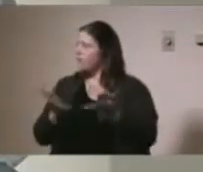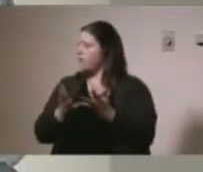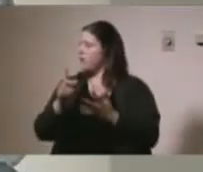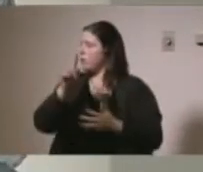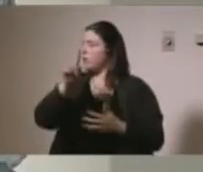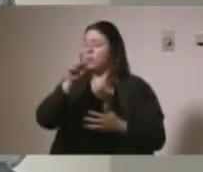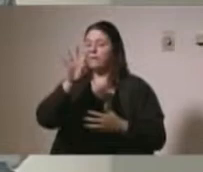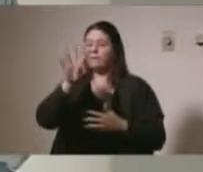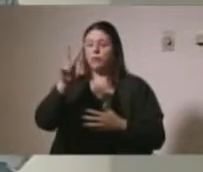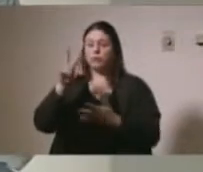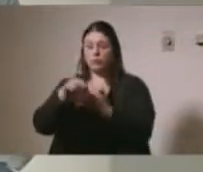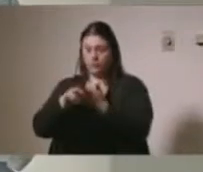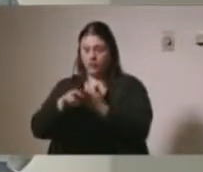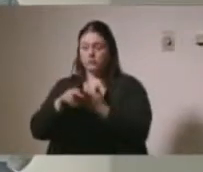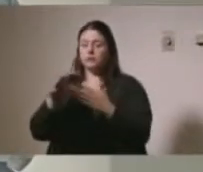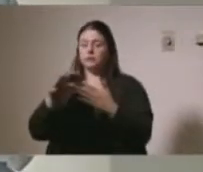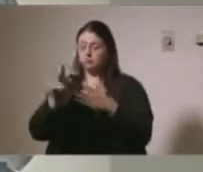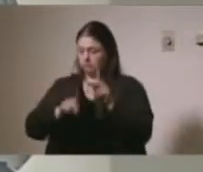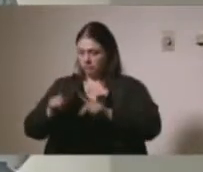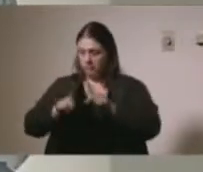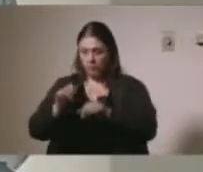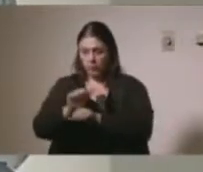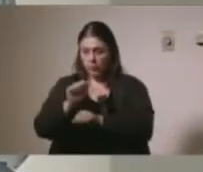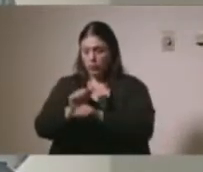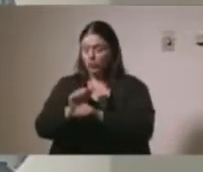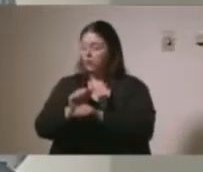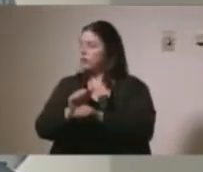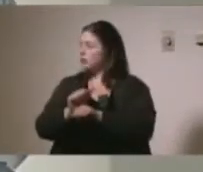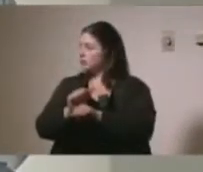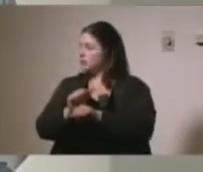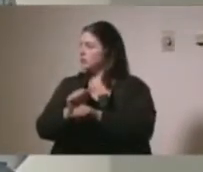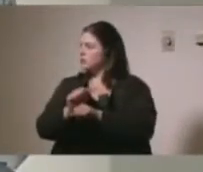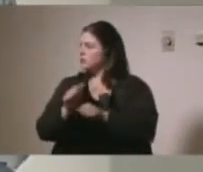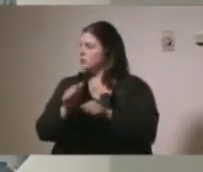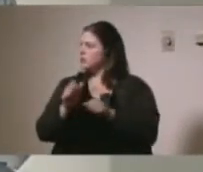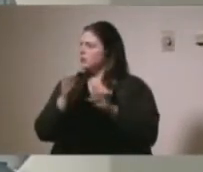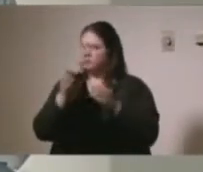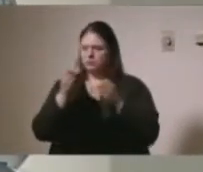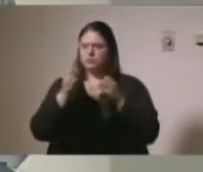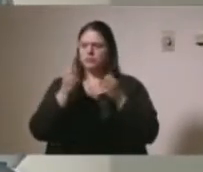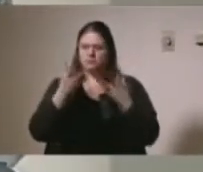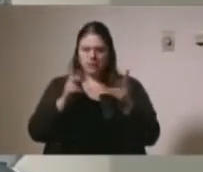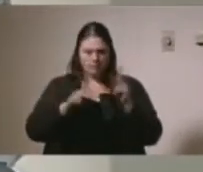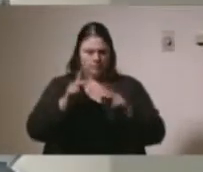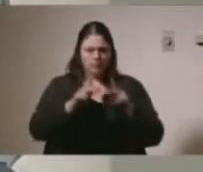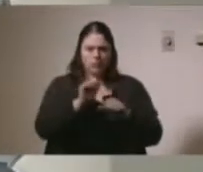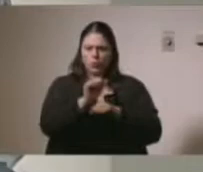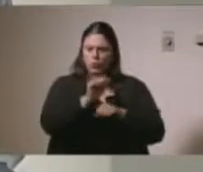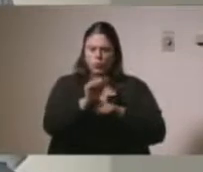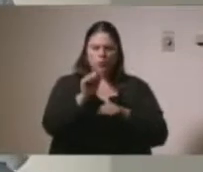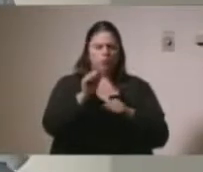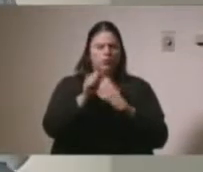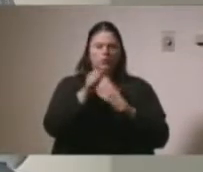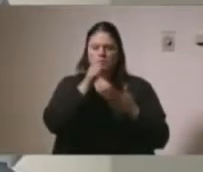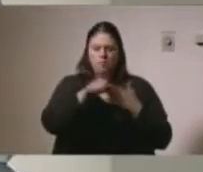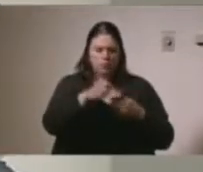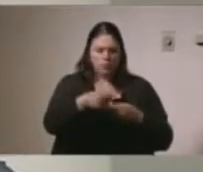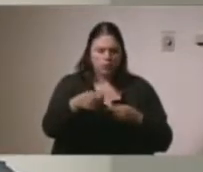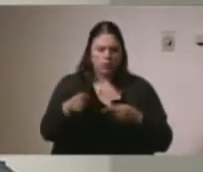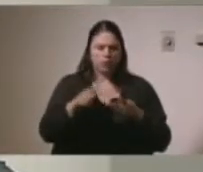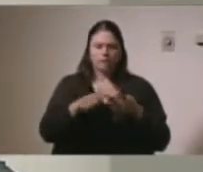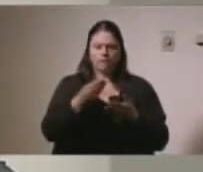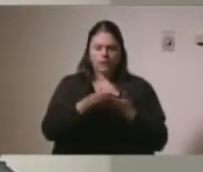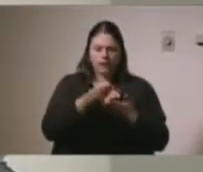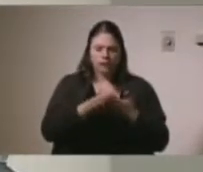including 60,000 working in postal services. They take care of many postal, financial, and electronic communication services.